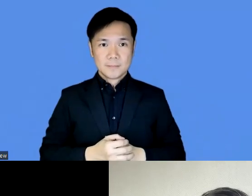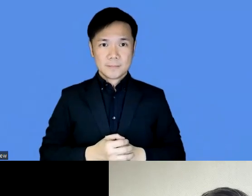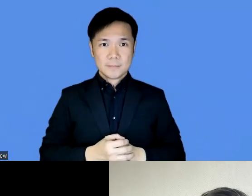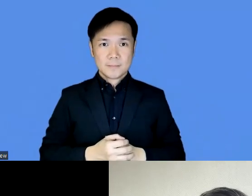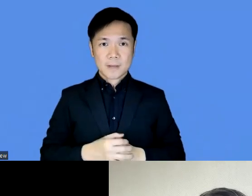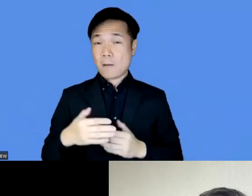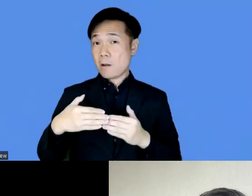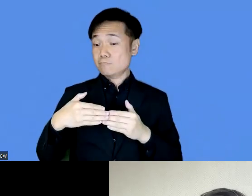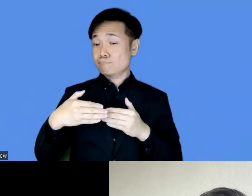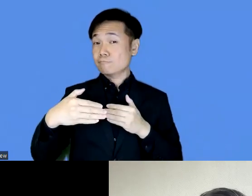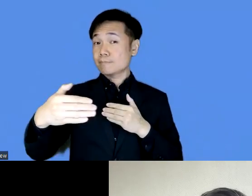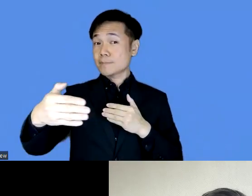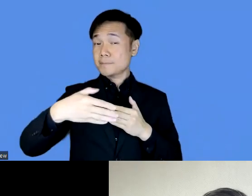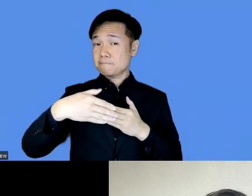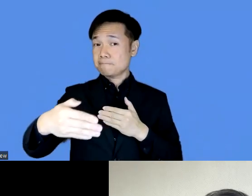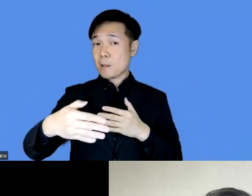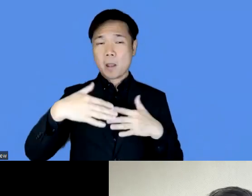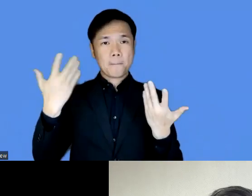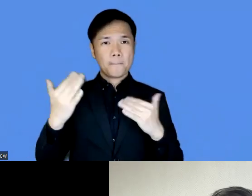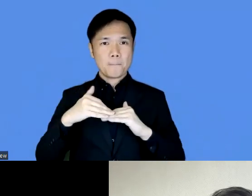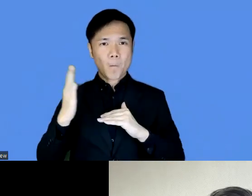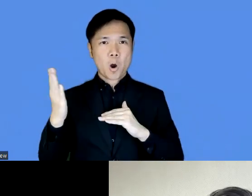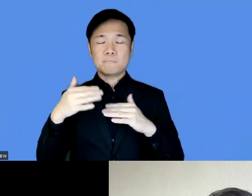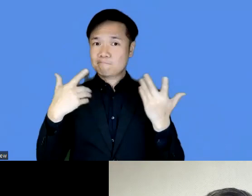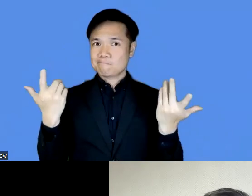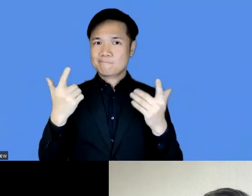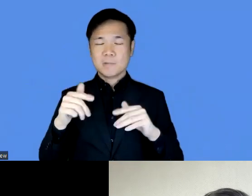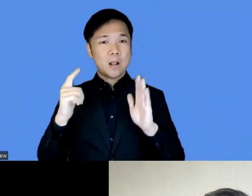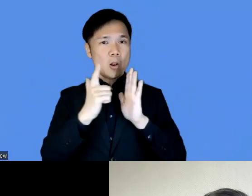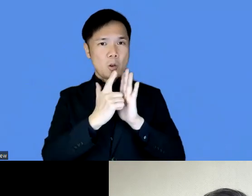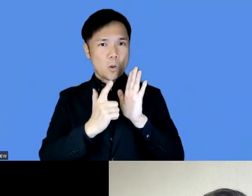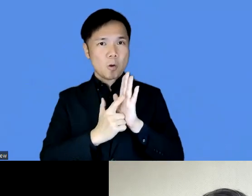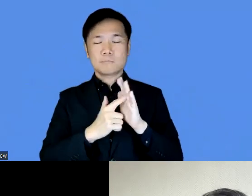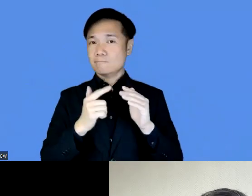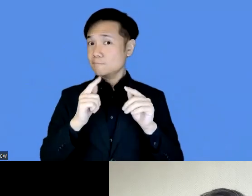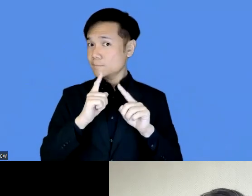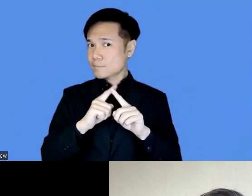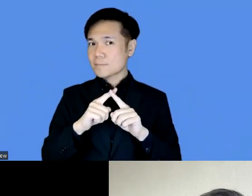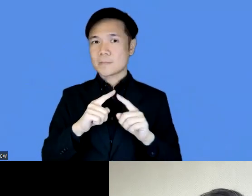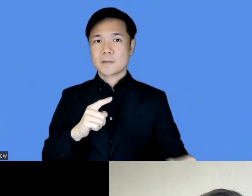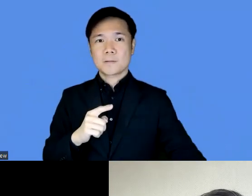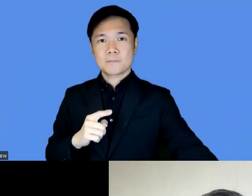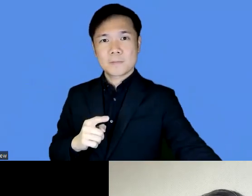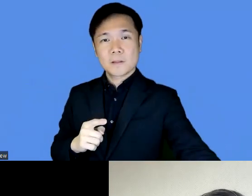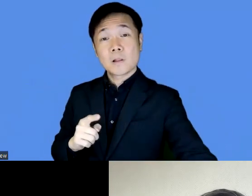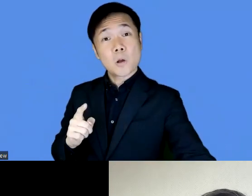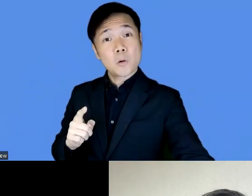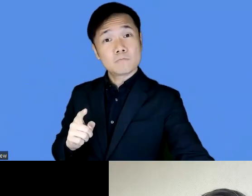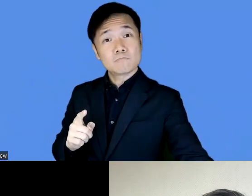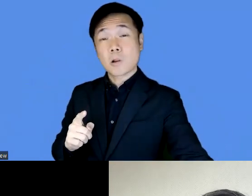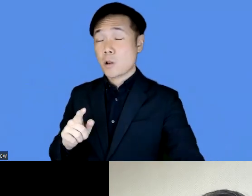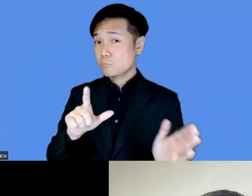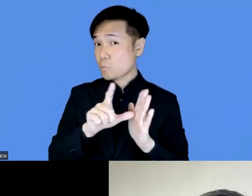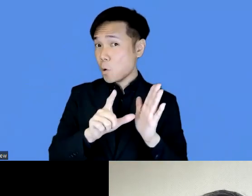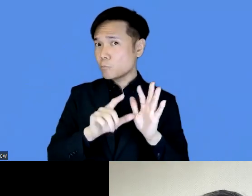we should improve the legislation of the people with the disabilities law. With a good law